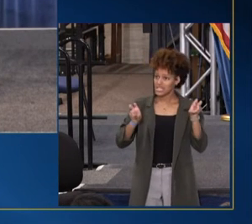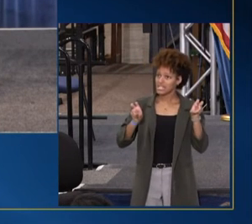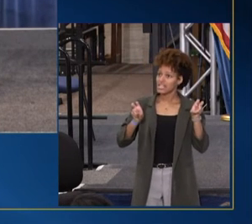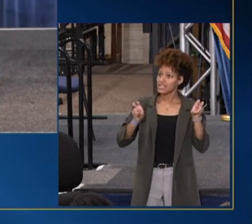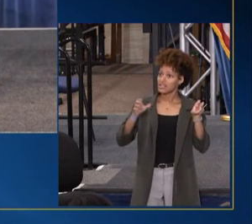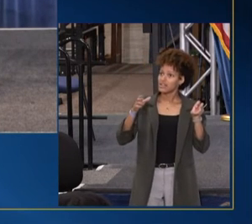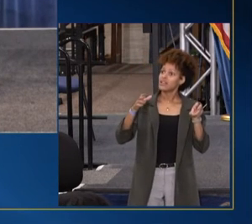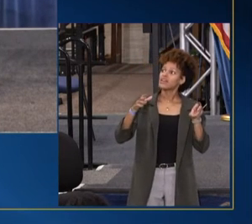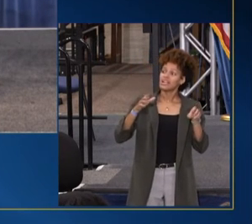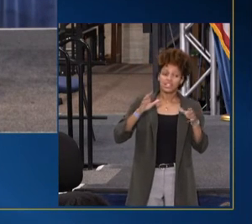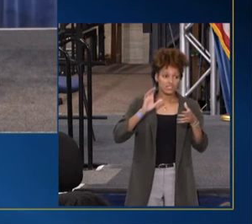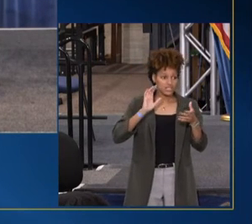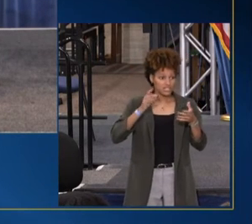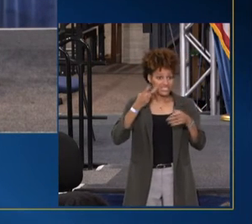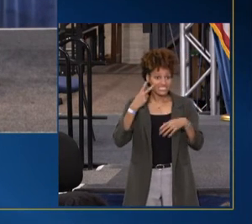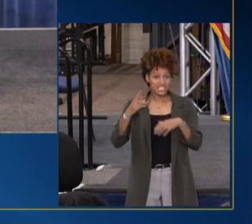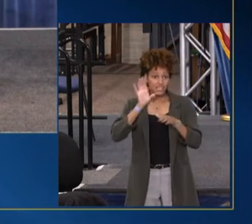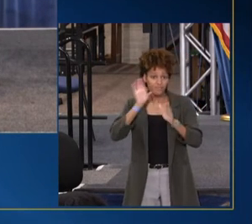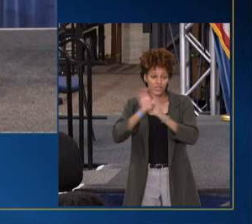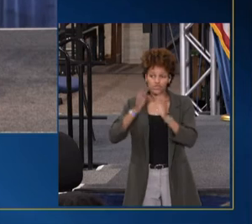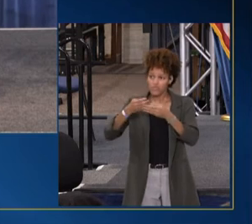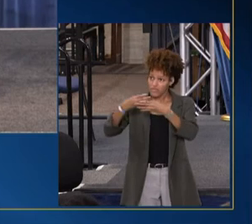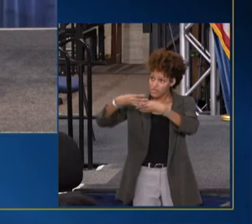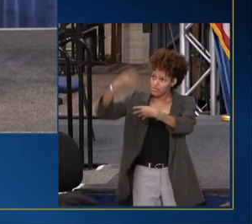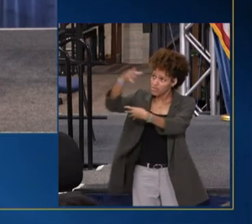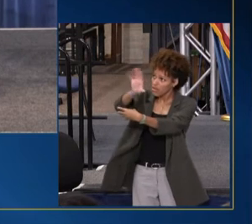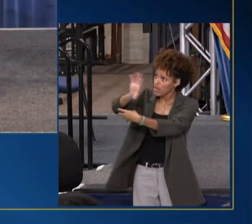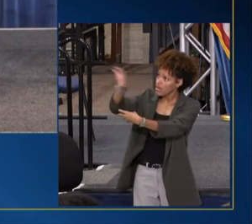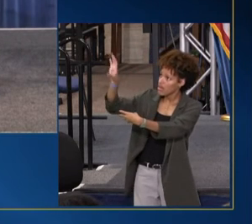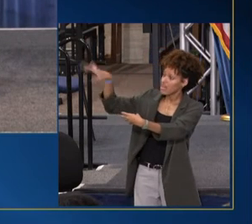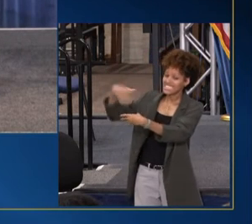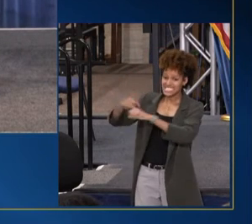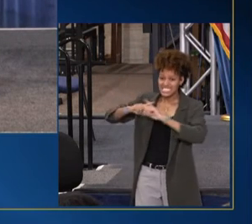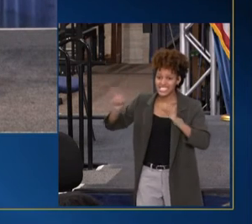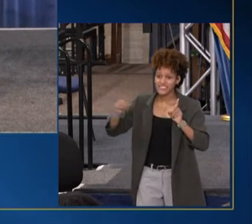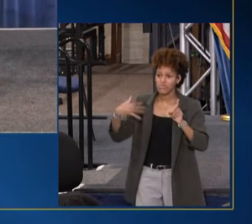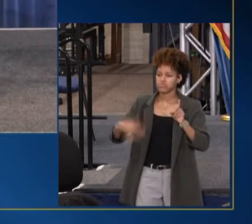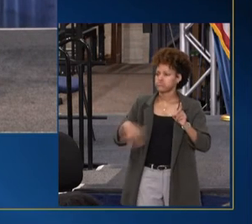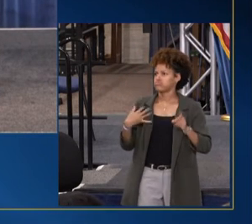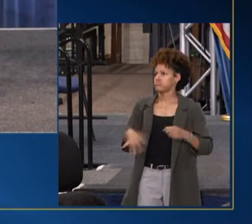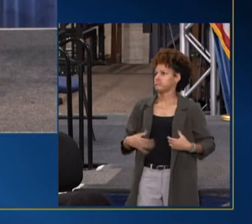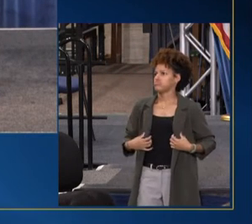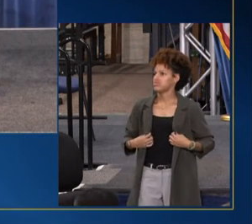vastly different than that wall that I look at over there. What a difference it makes.